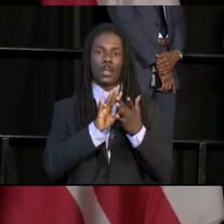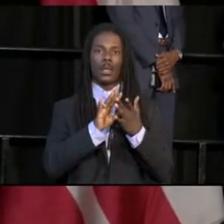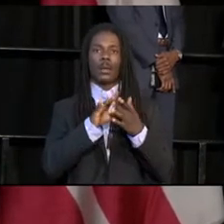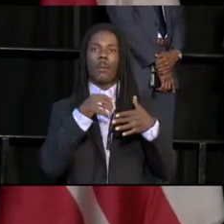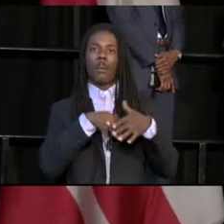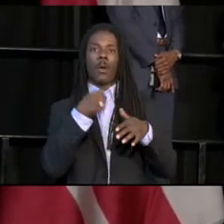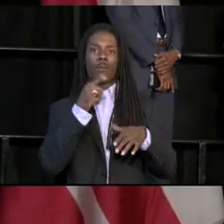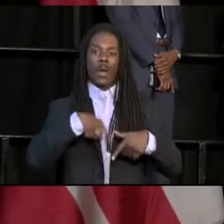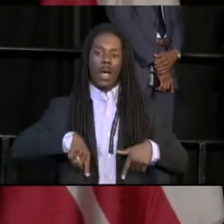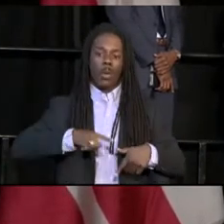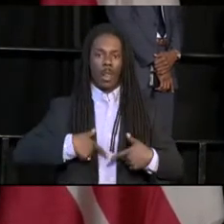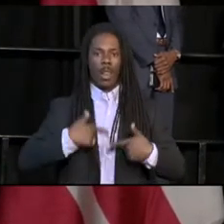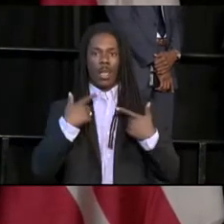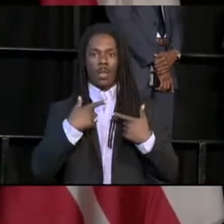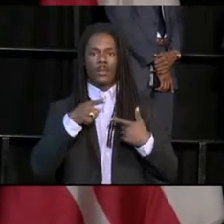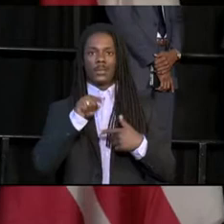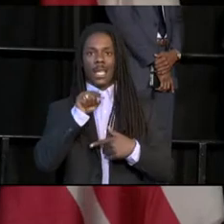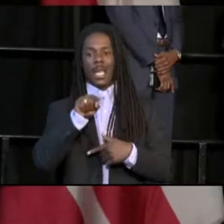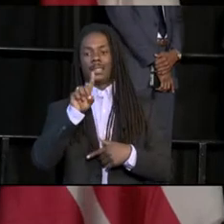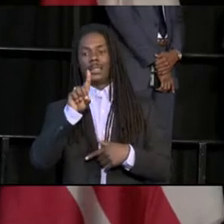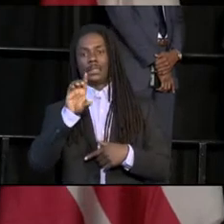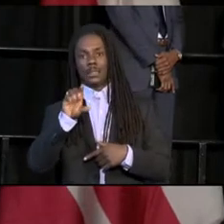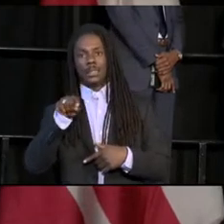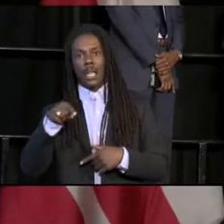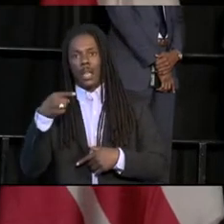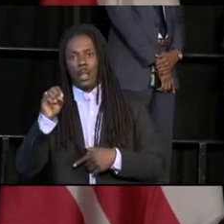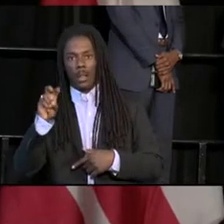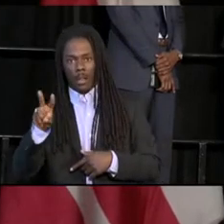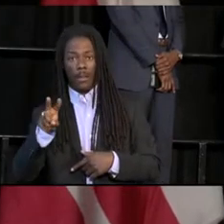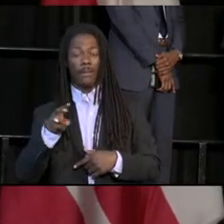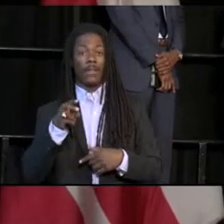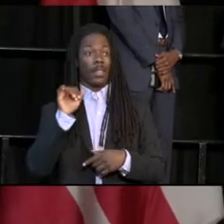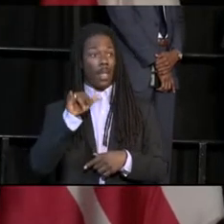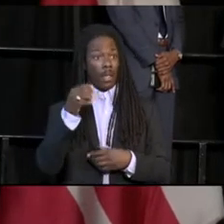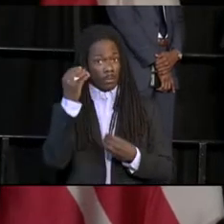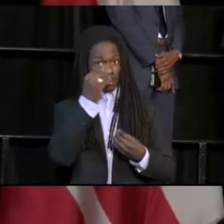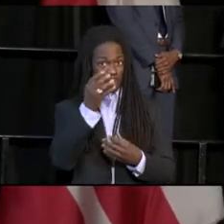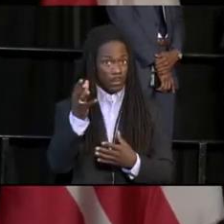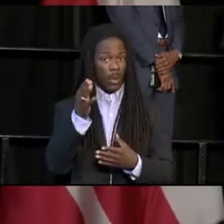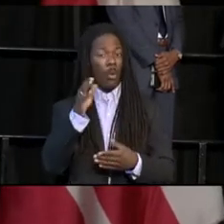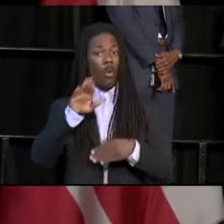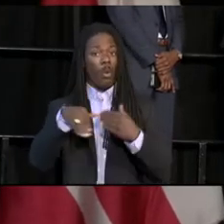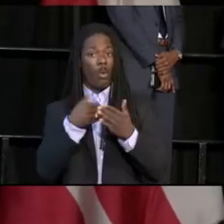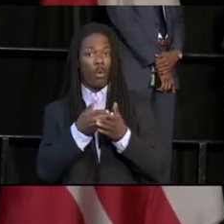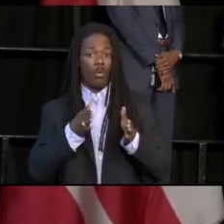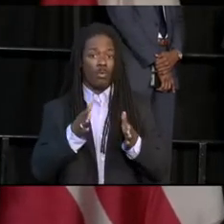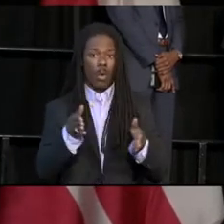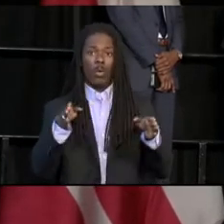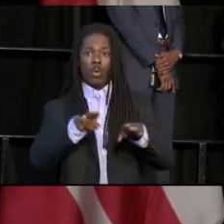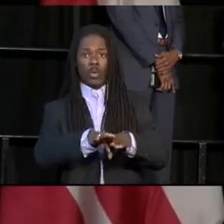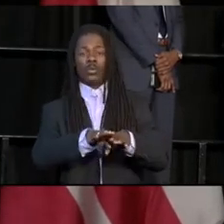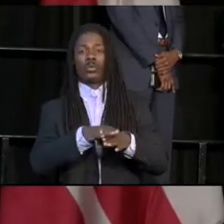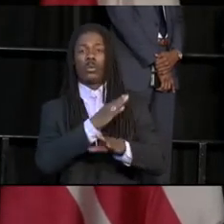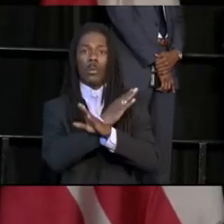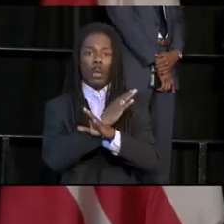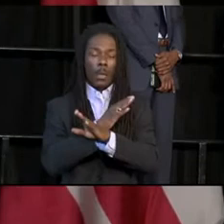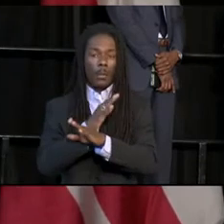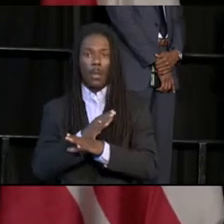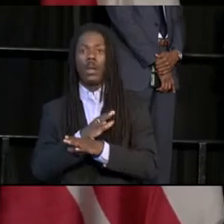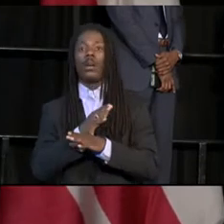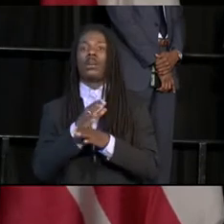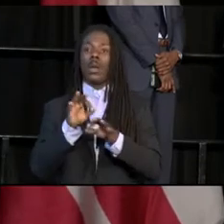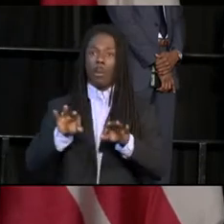marchforourlives.dc.gov, which will include the detailed explanations of the road closures that Chief Newsham just discussed, along with important planning